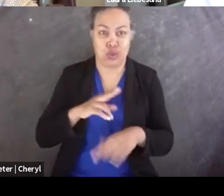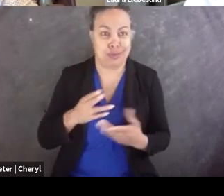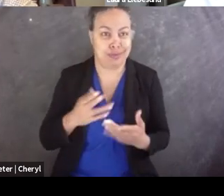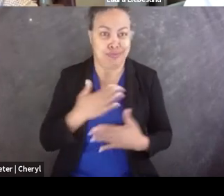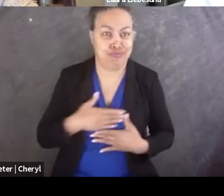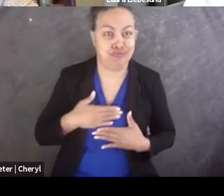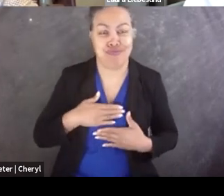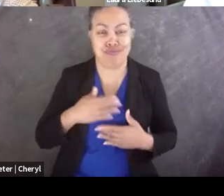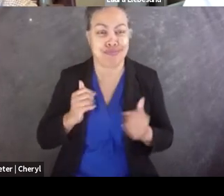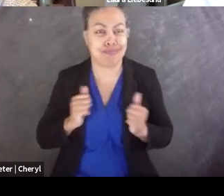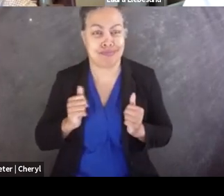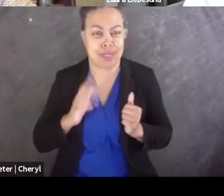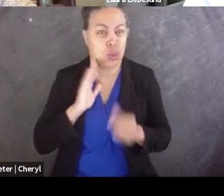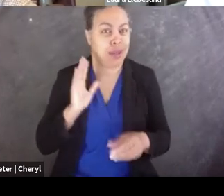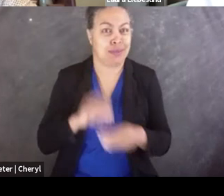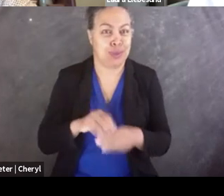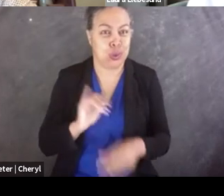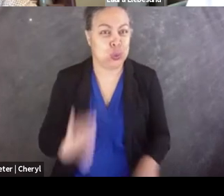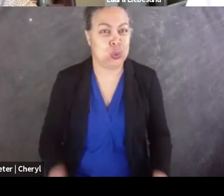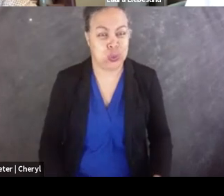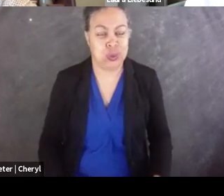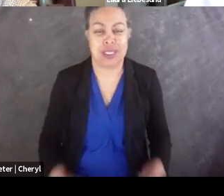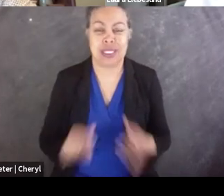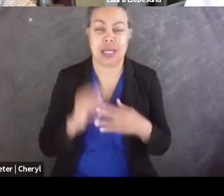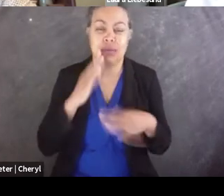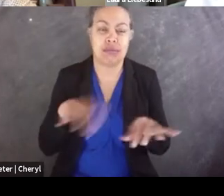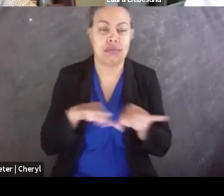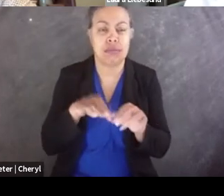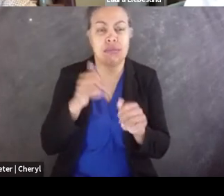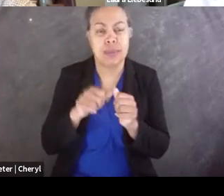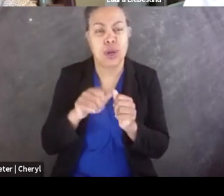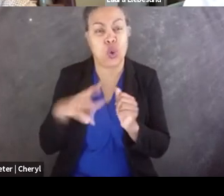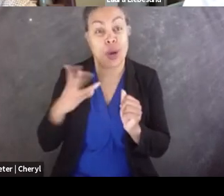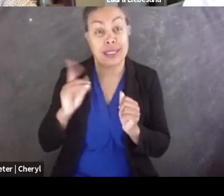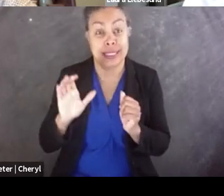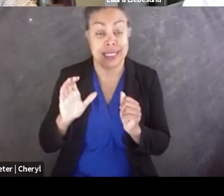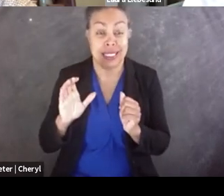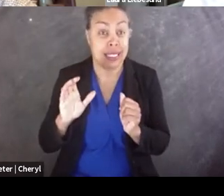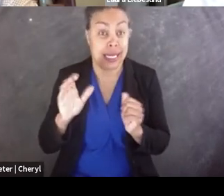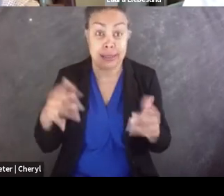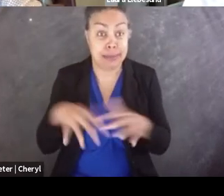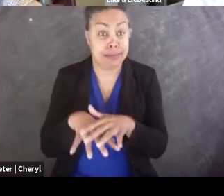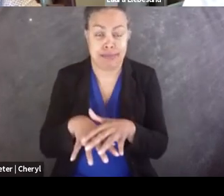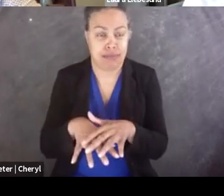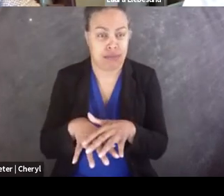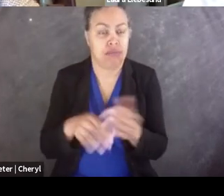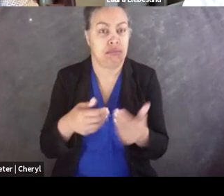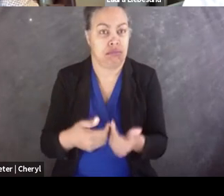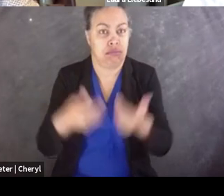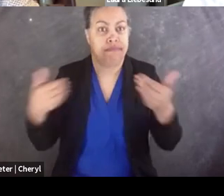part of the mix there. It's also very important to remember that Washington was a segregated city. And there